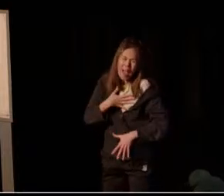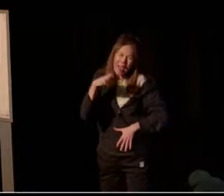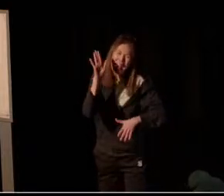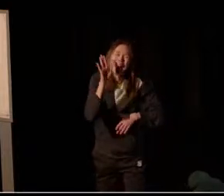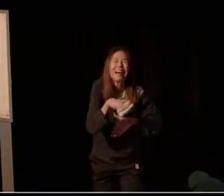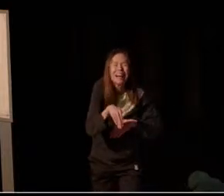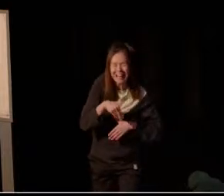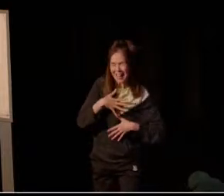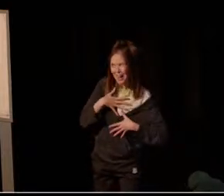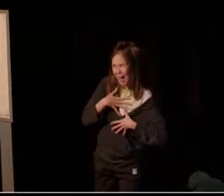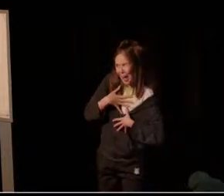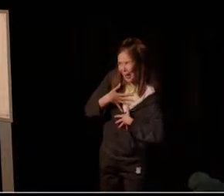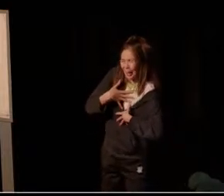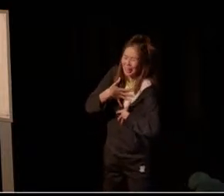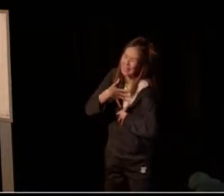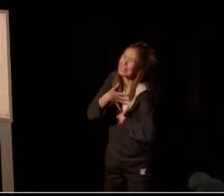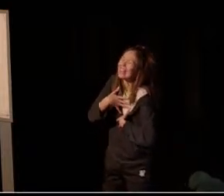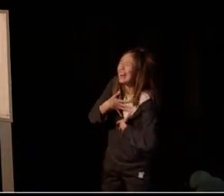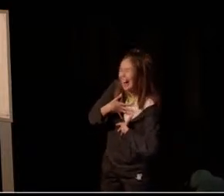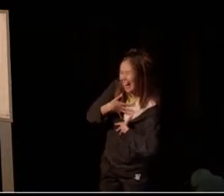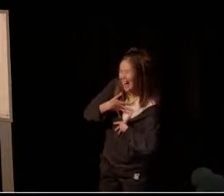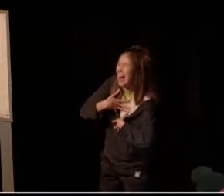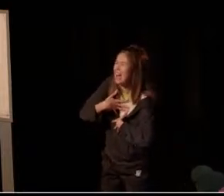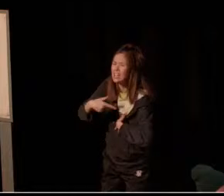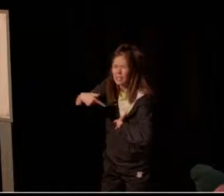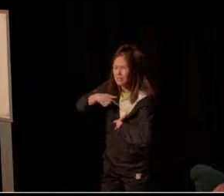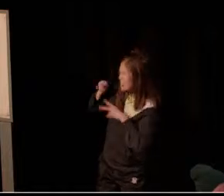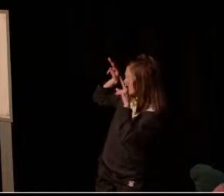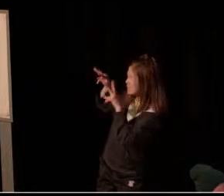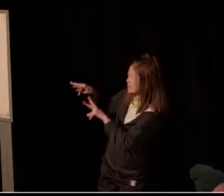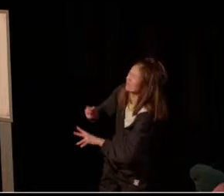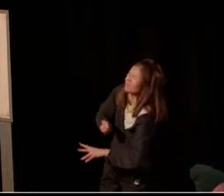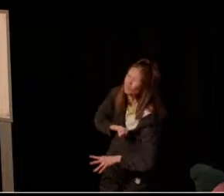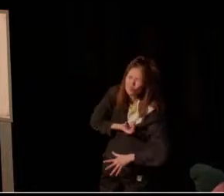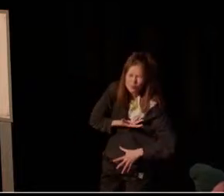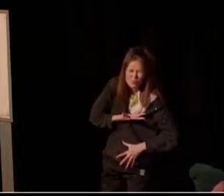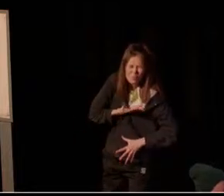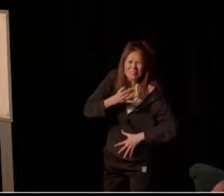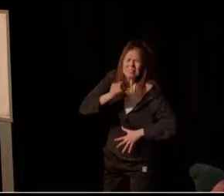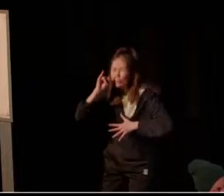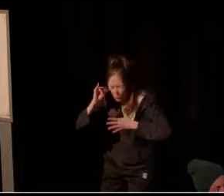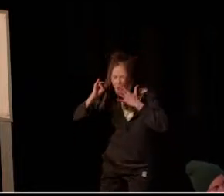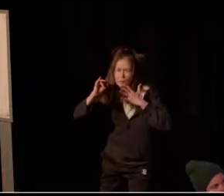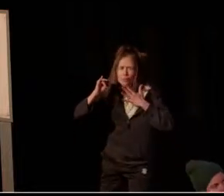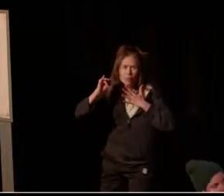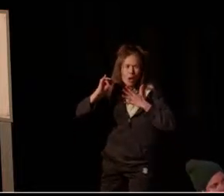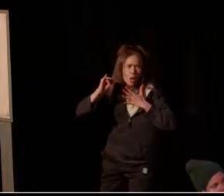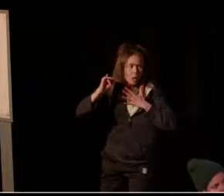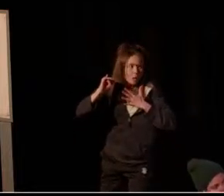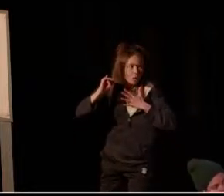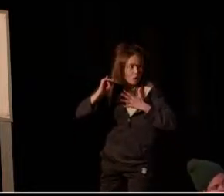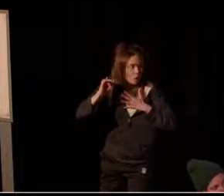death. Oh, that is a spectacle my bosom likes not, nor my brow.